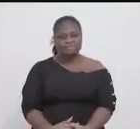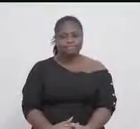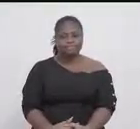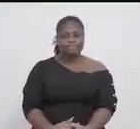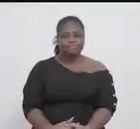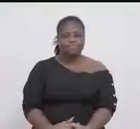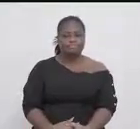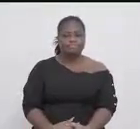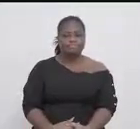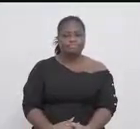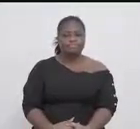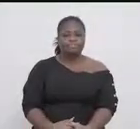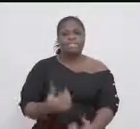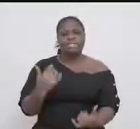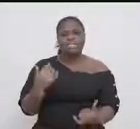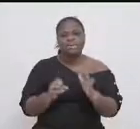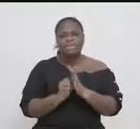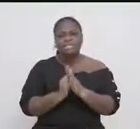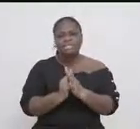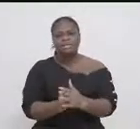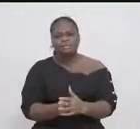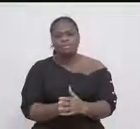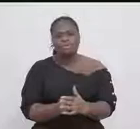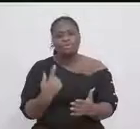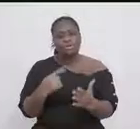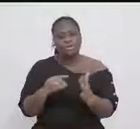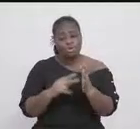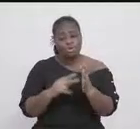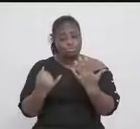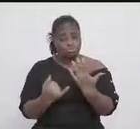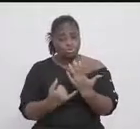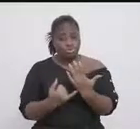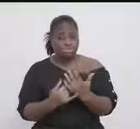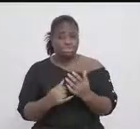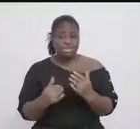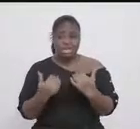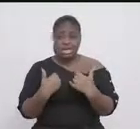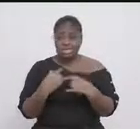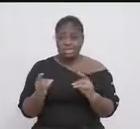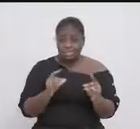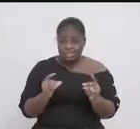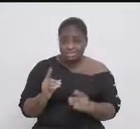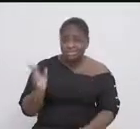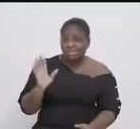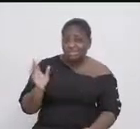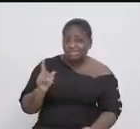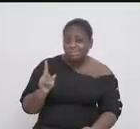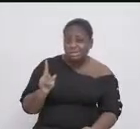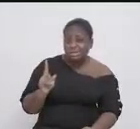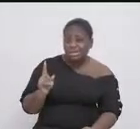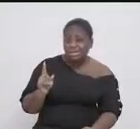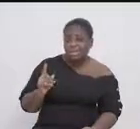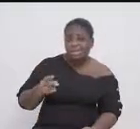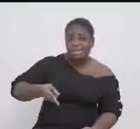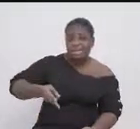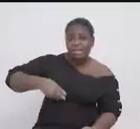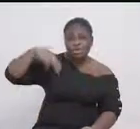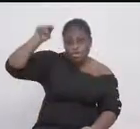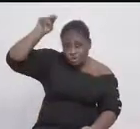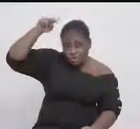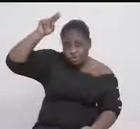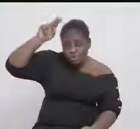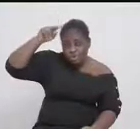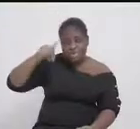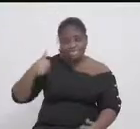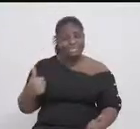give you a recent example of a project that we did somewhere in the Afajatu South District. And